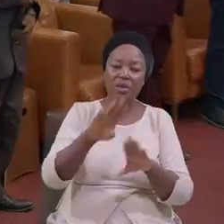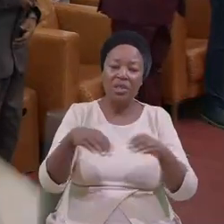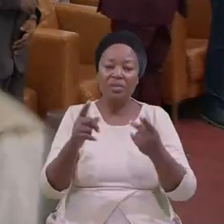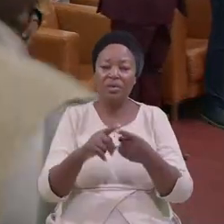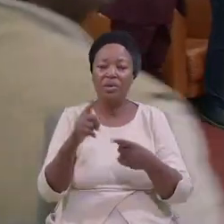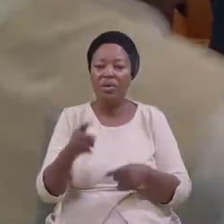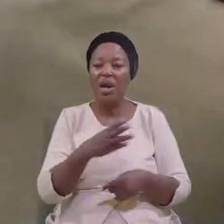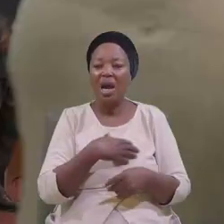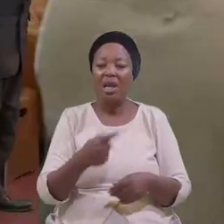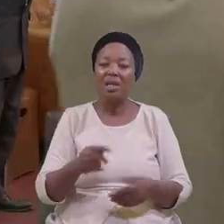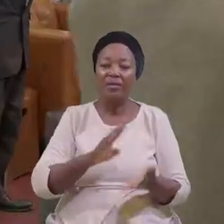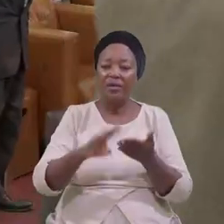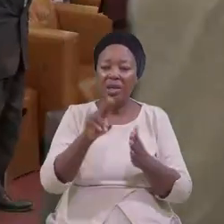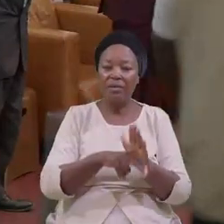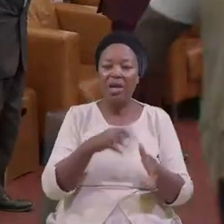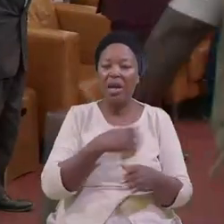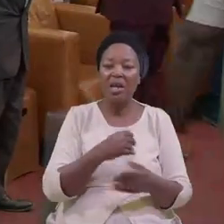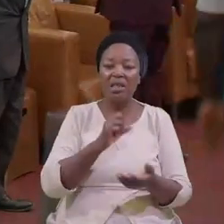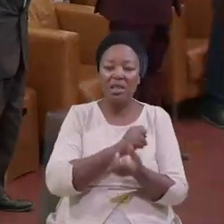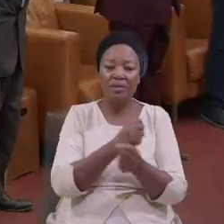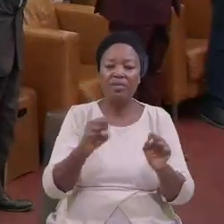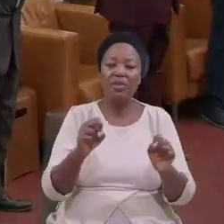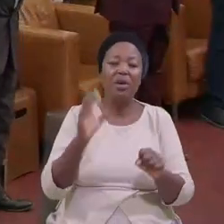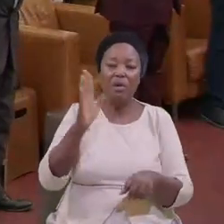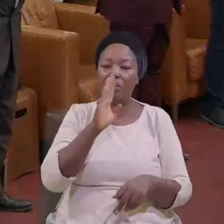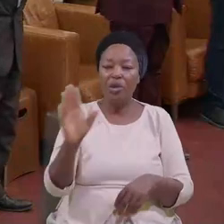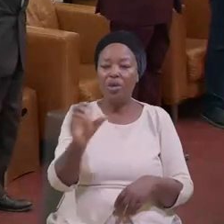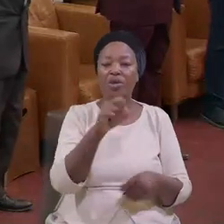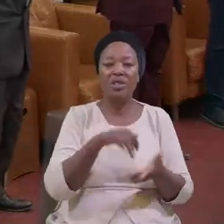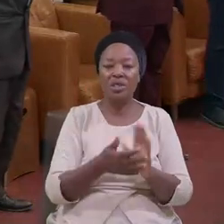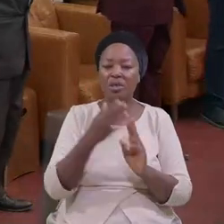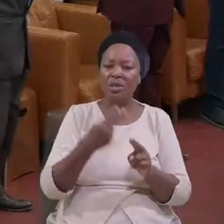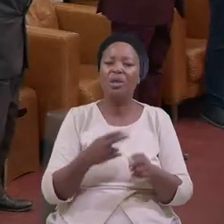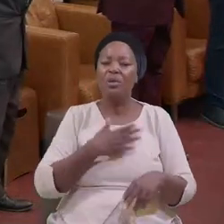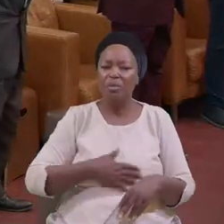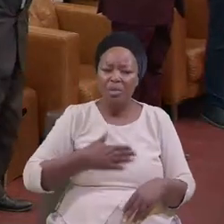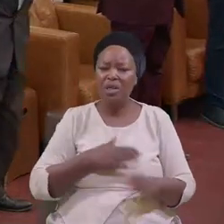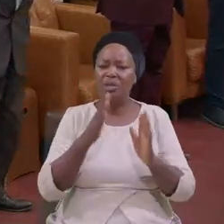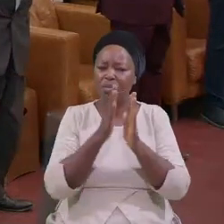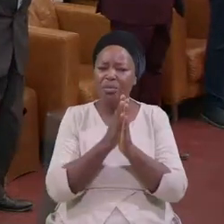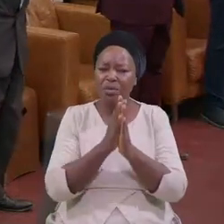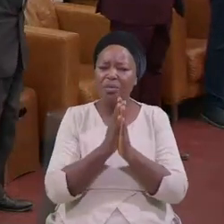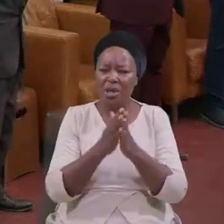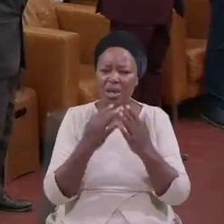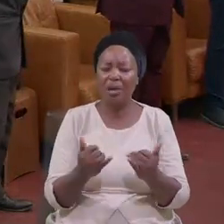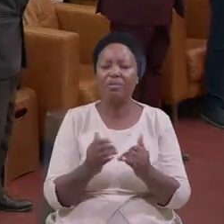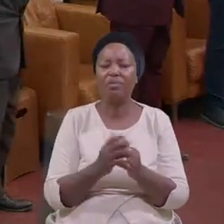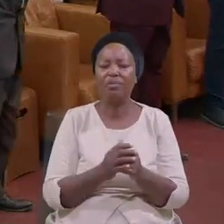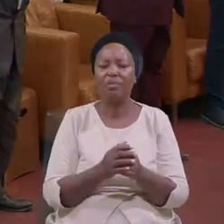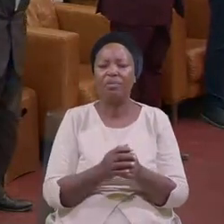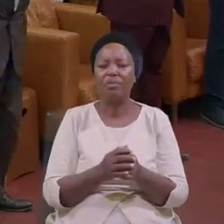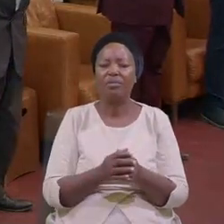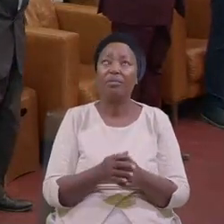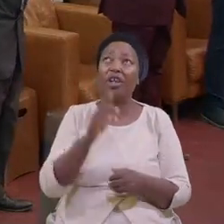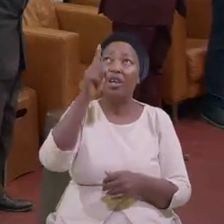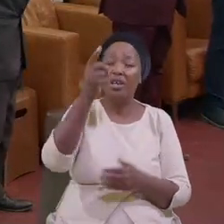the forgiveness and the salvation will be yours in Jesus' name. Open your mouth and talk to the Lord in prayer. He